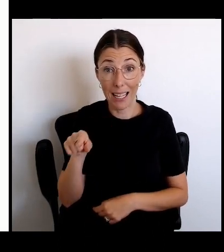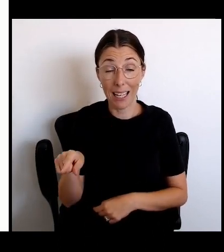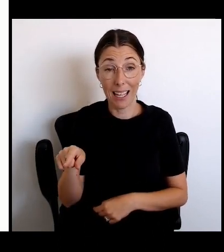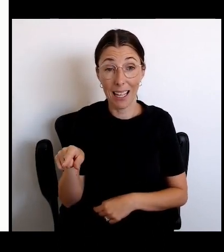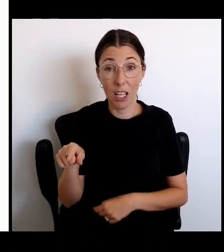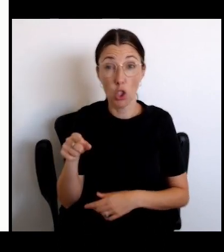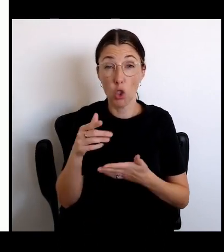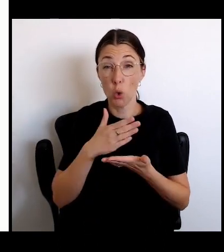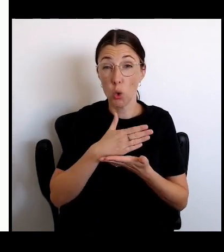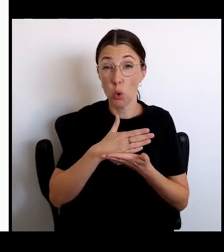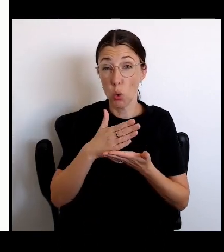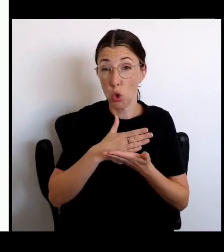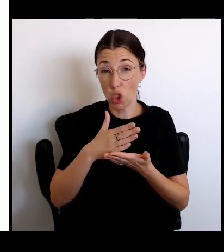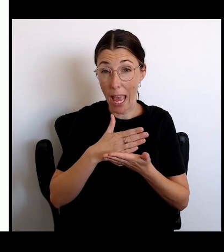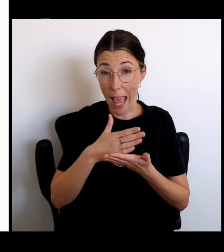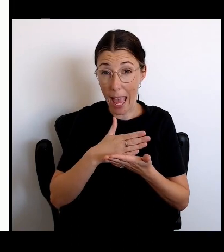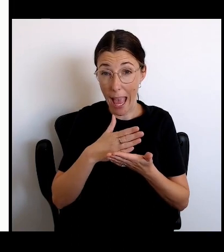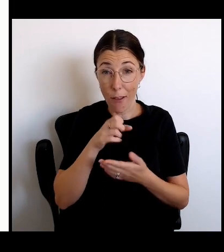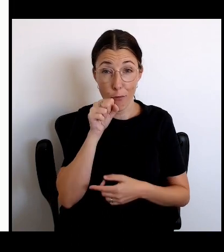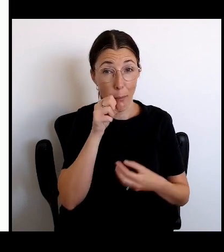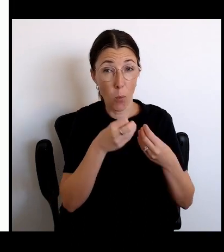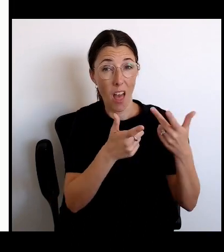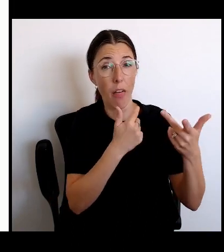the vape of others.